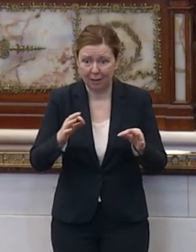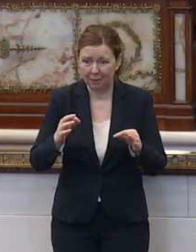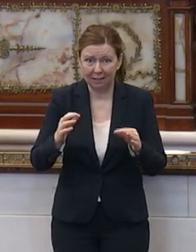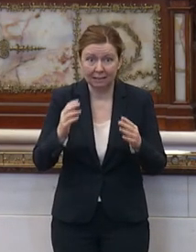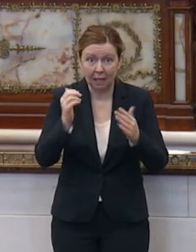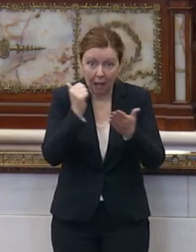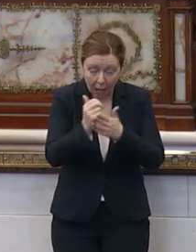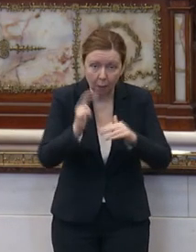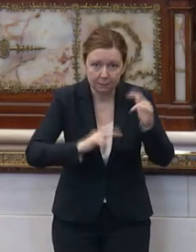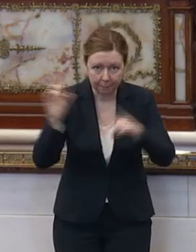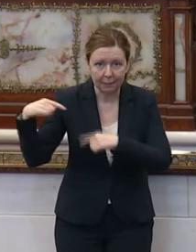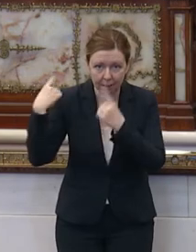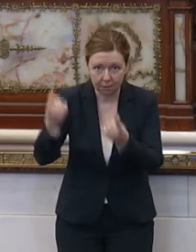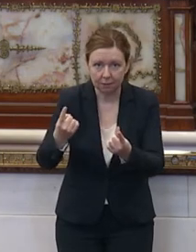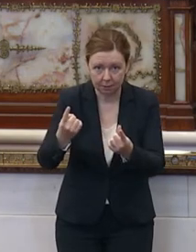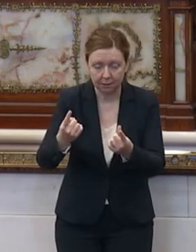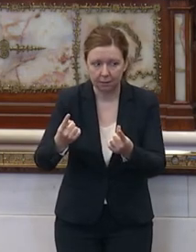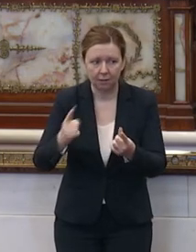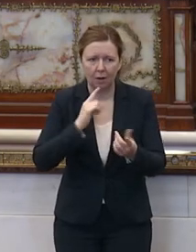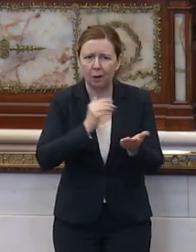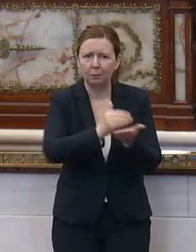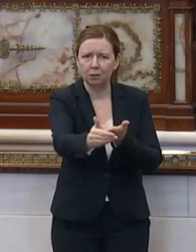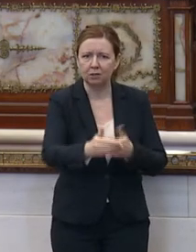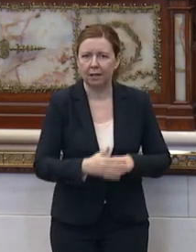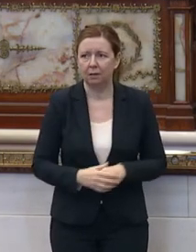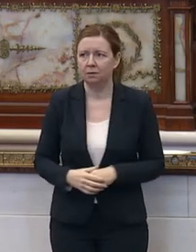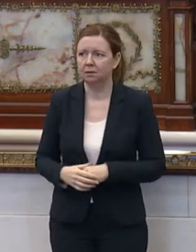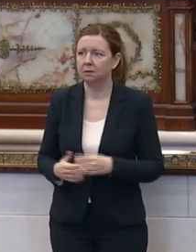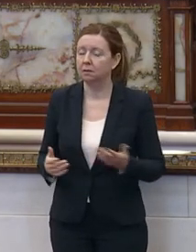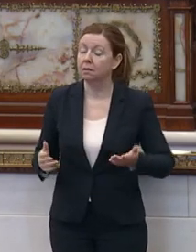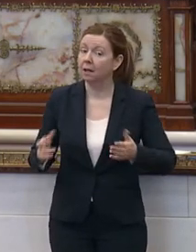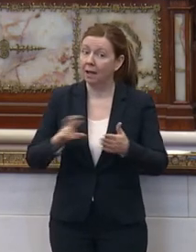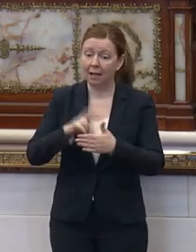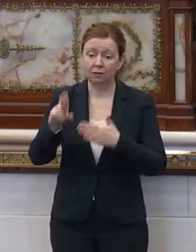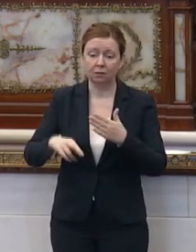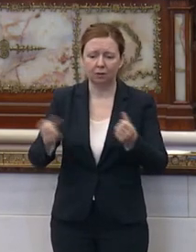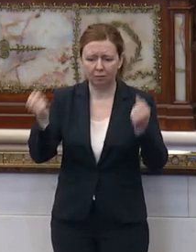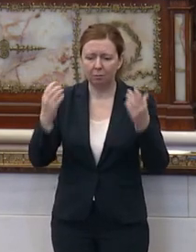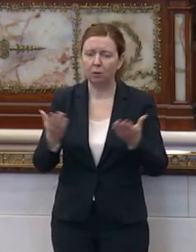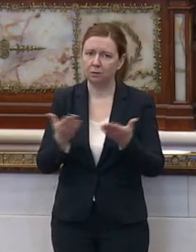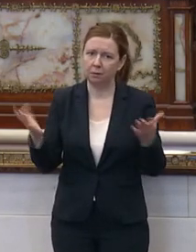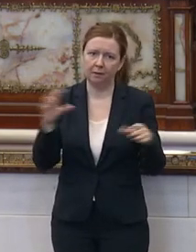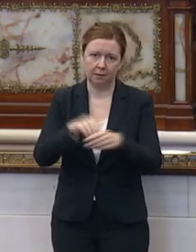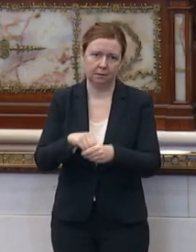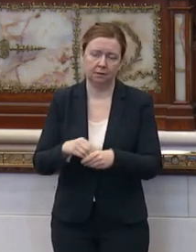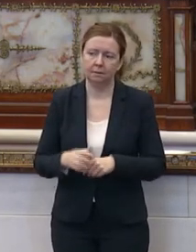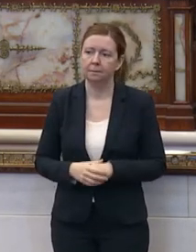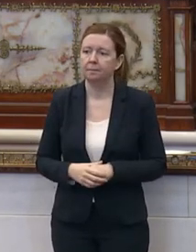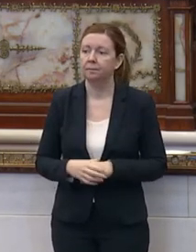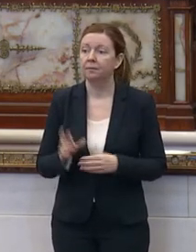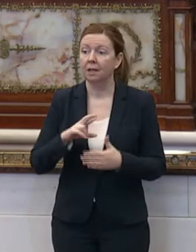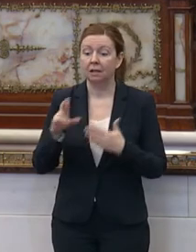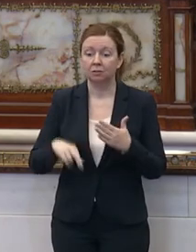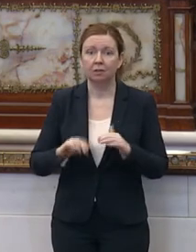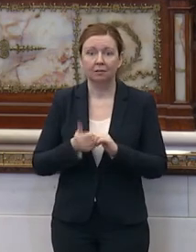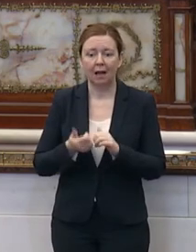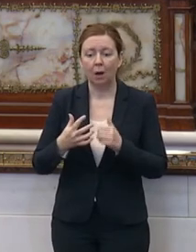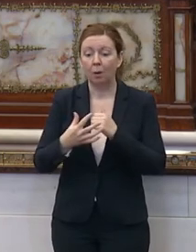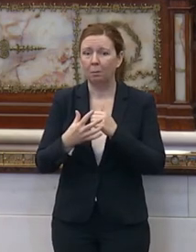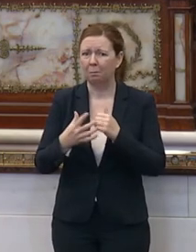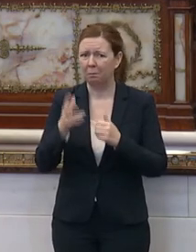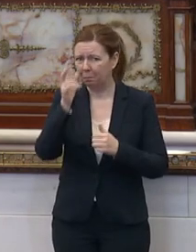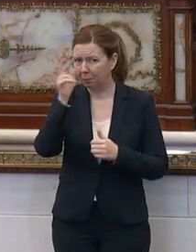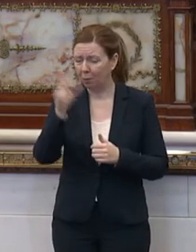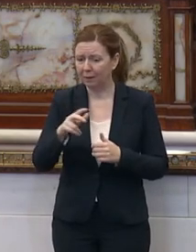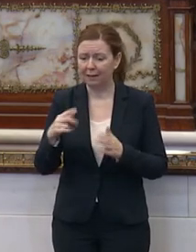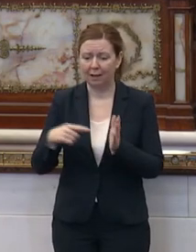helped build over generations, are pushed out. And it's the result of multiple factors. It's the result of how poorly